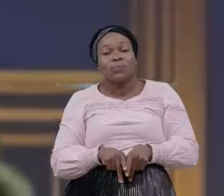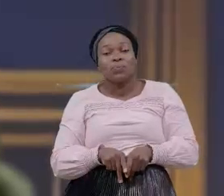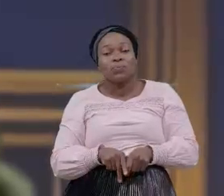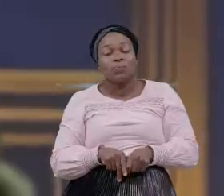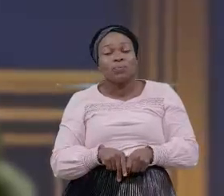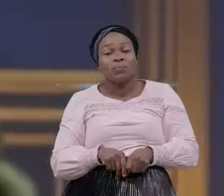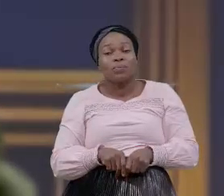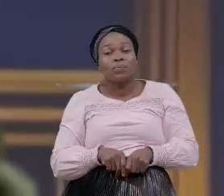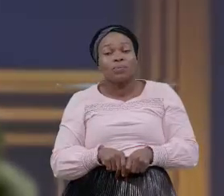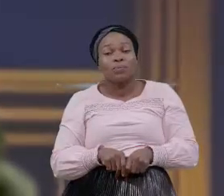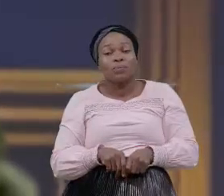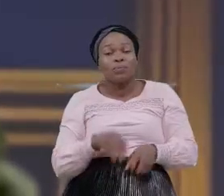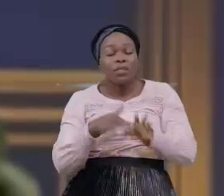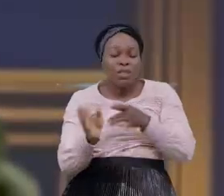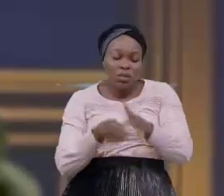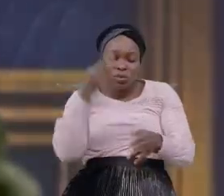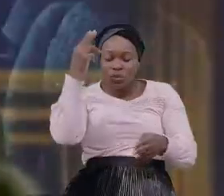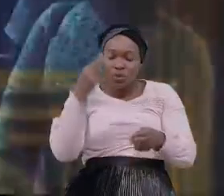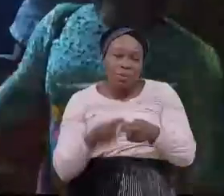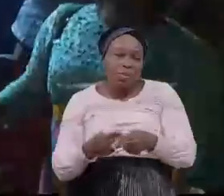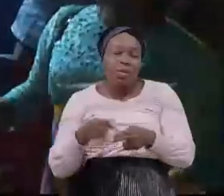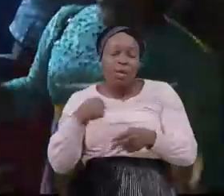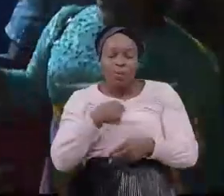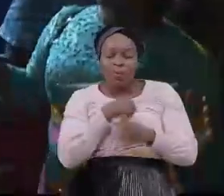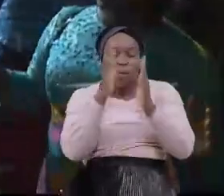In Jesus' name we pray.